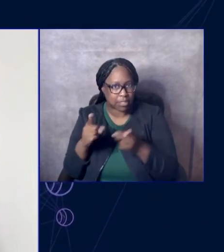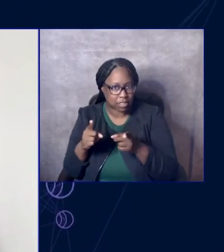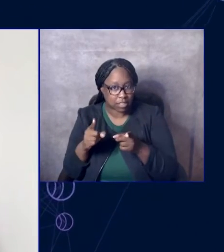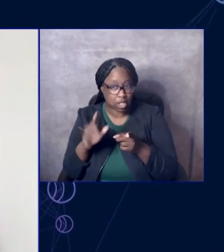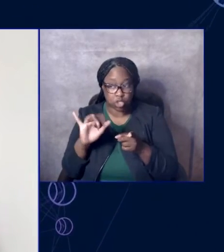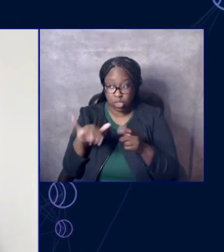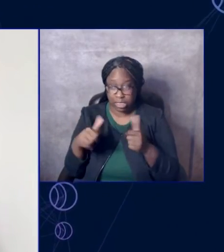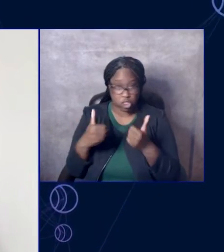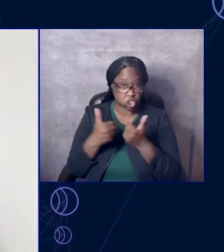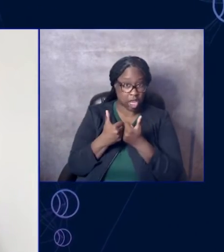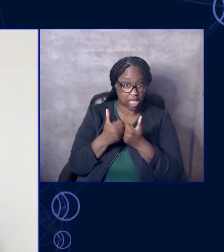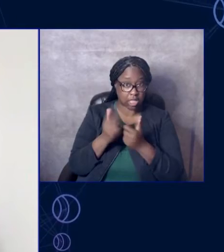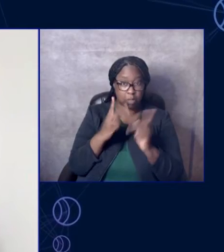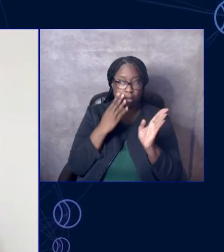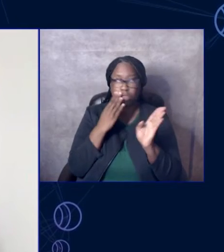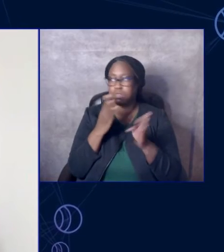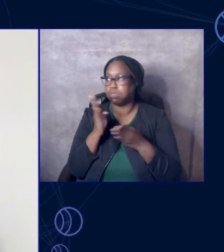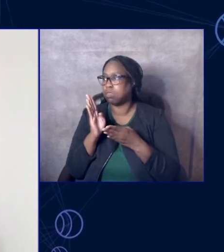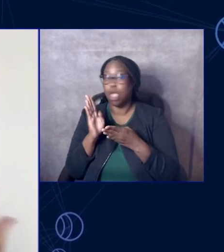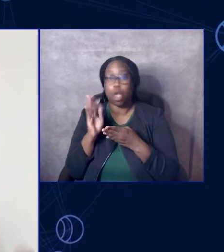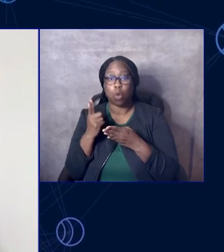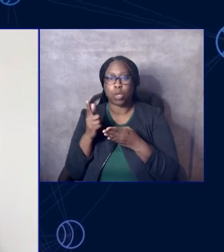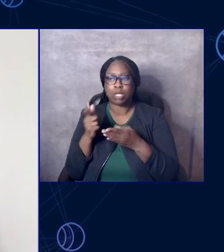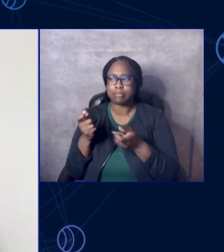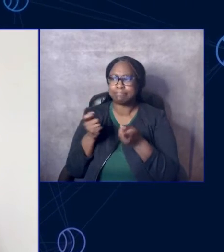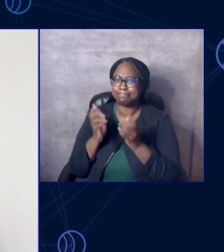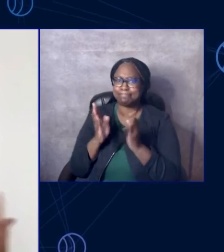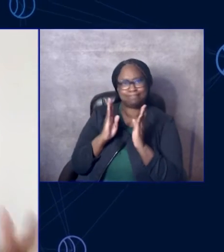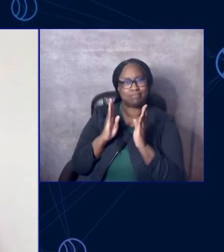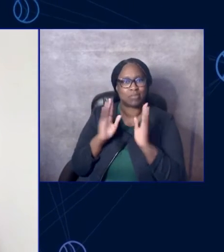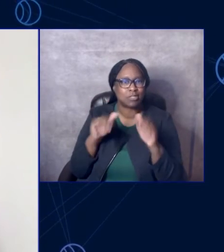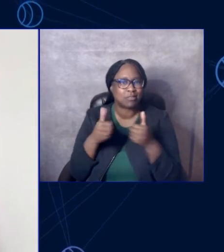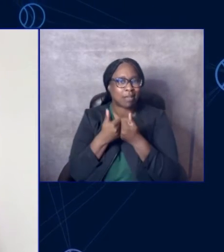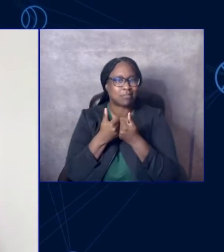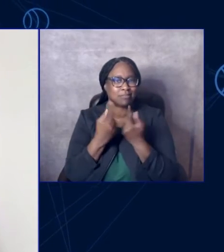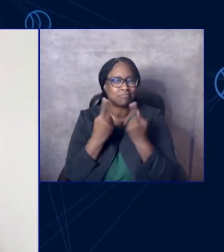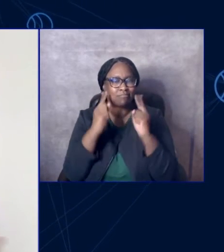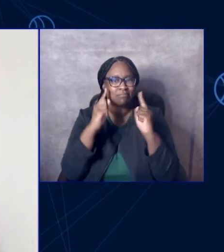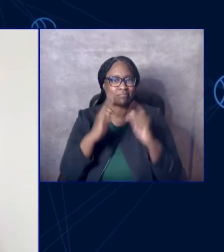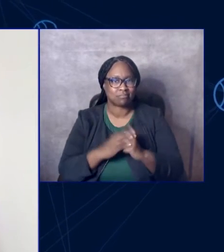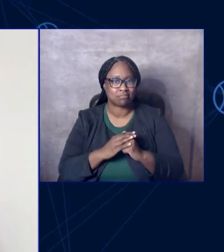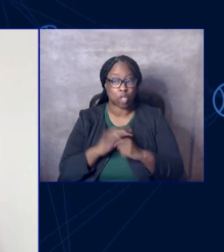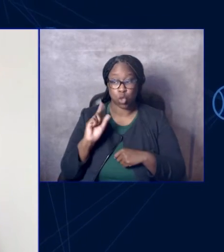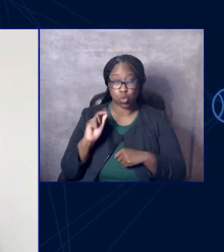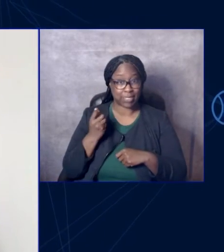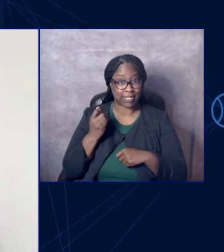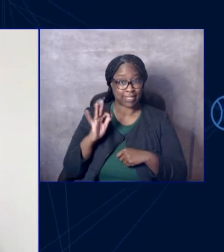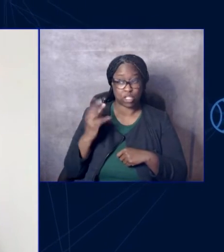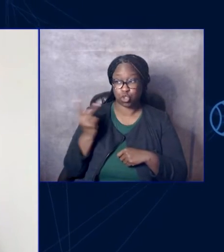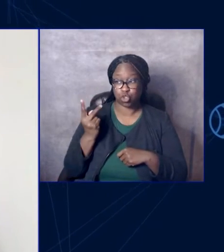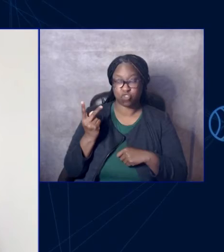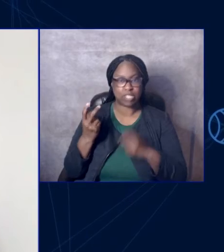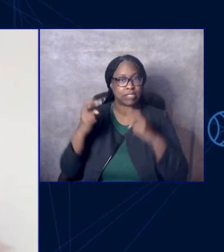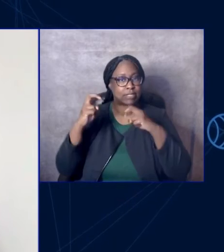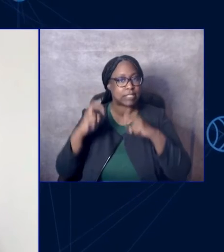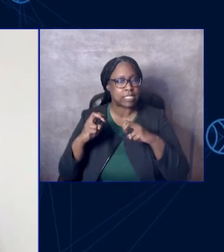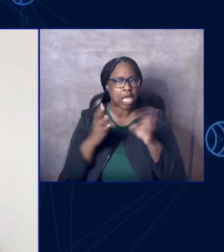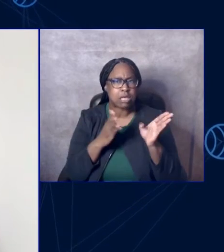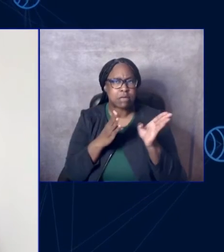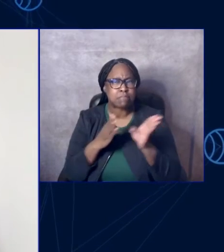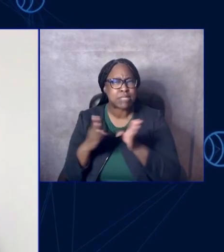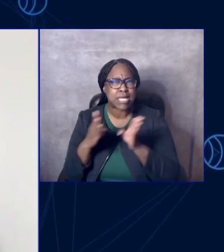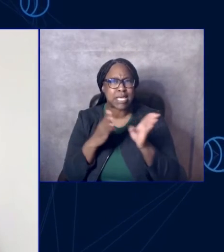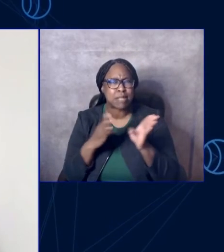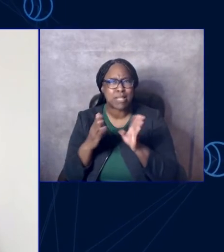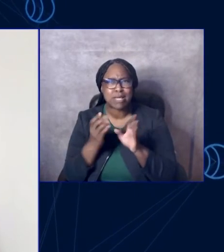challenge. But when when Jose and I were sitting down in December of 2019, planning out what 2020 would look like, none of those plans